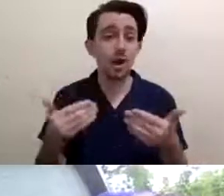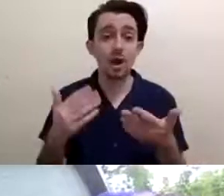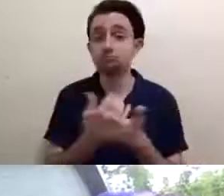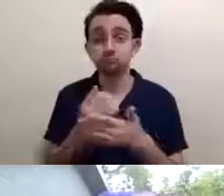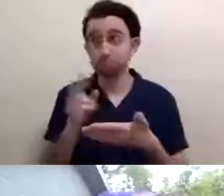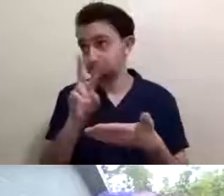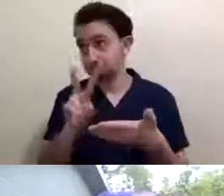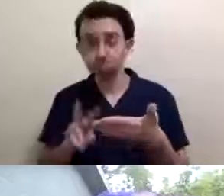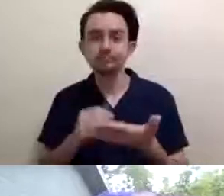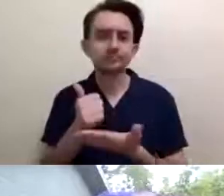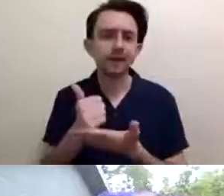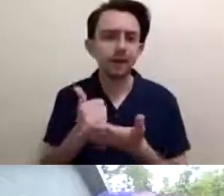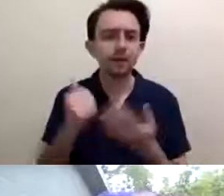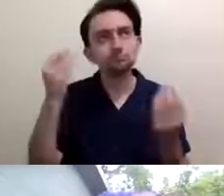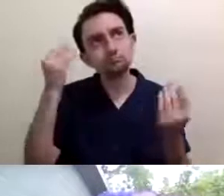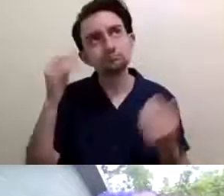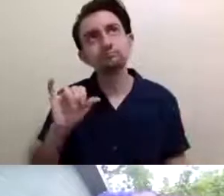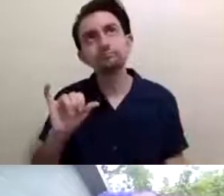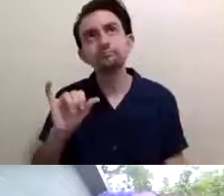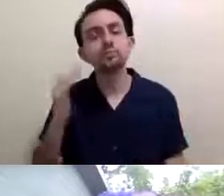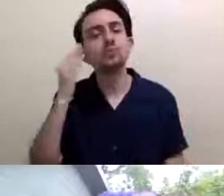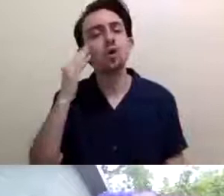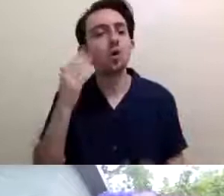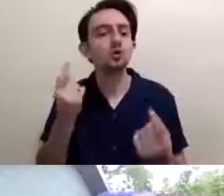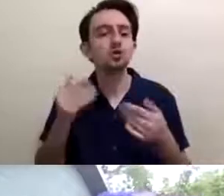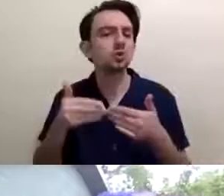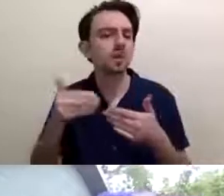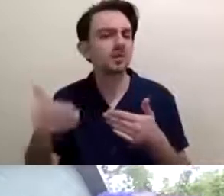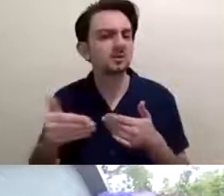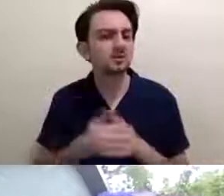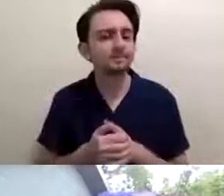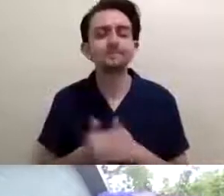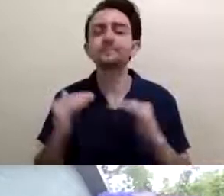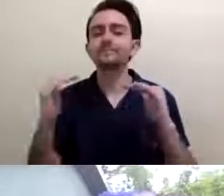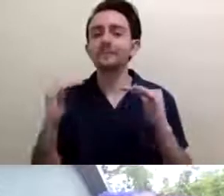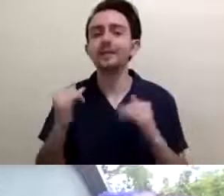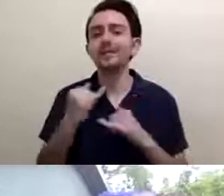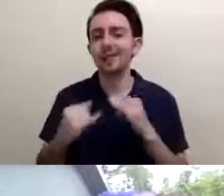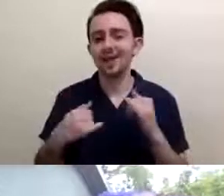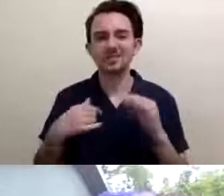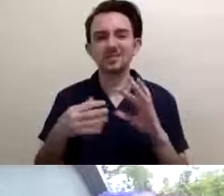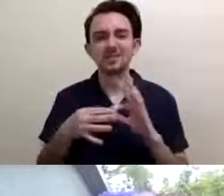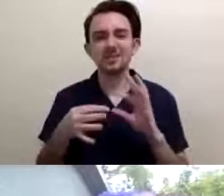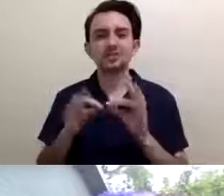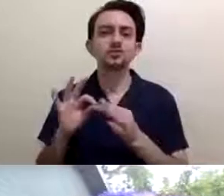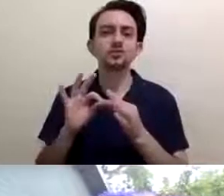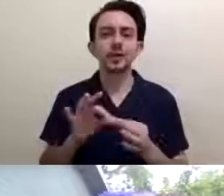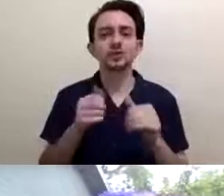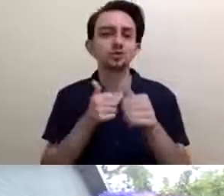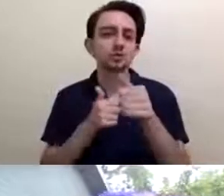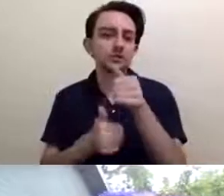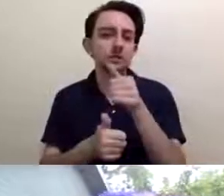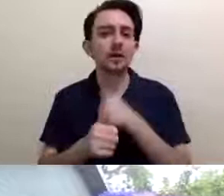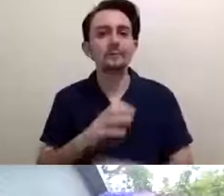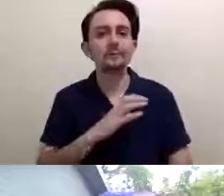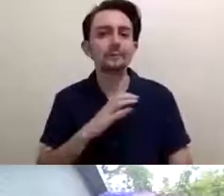influence the direction that we go. And then the last thing I'll mention related to the subcommittees is that there's, for the city